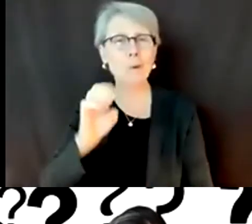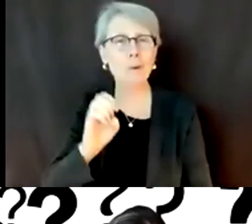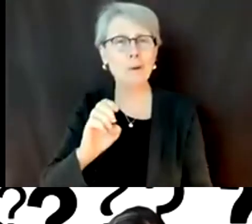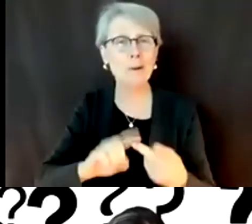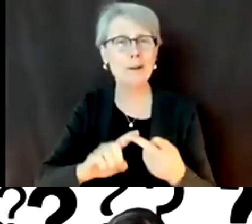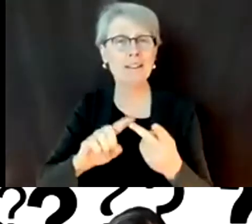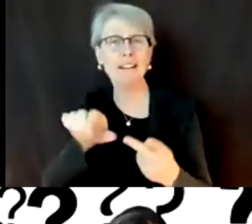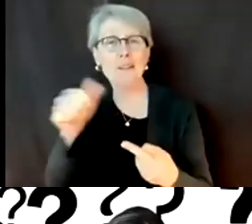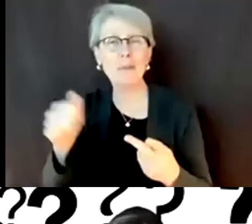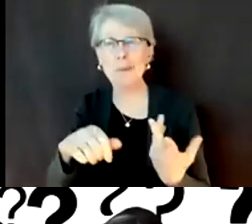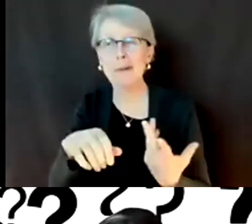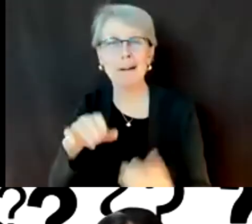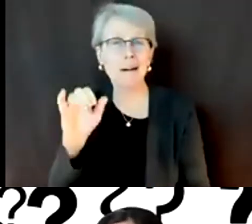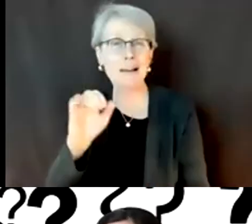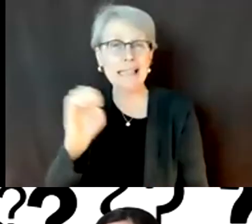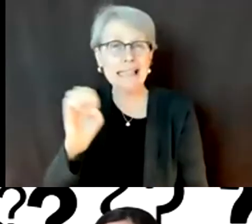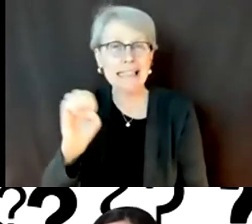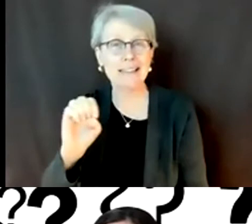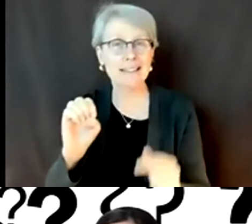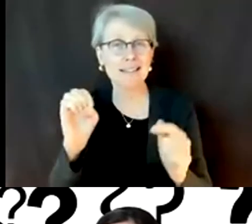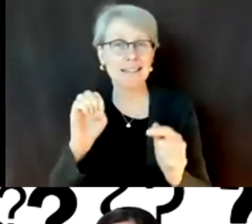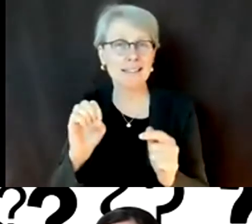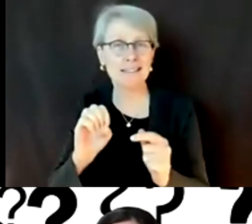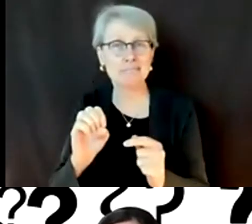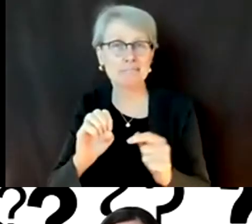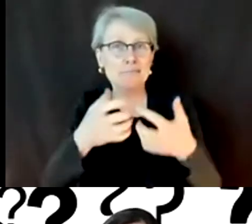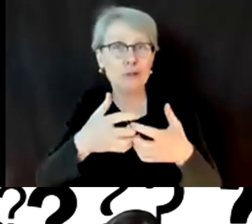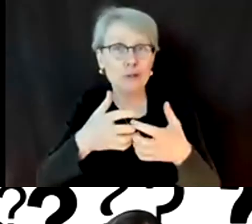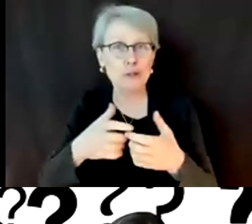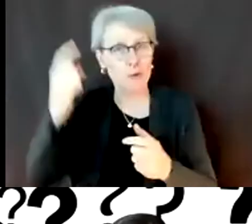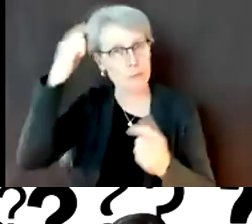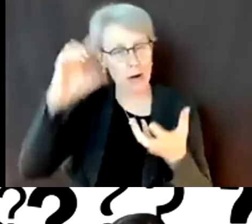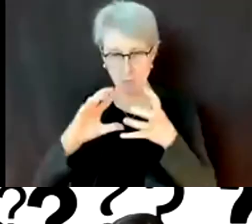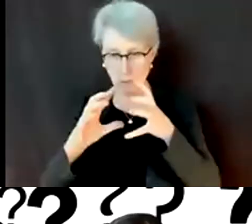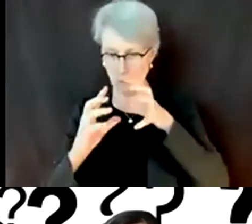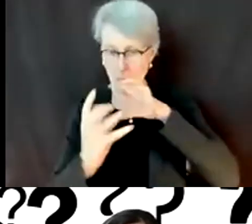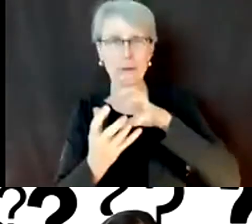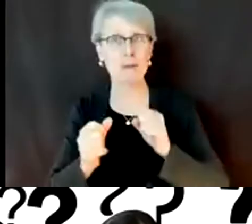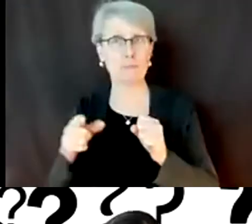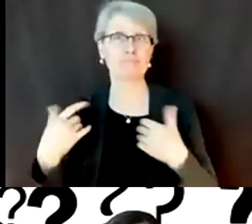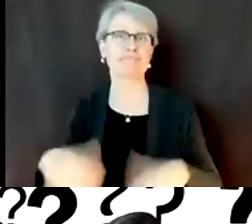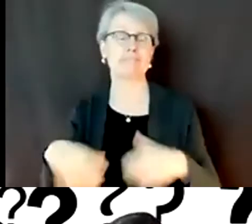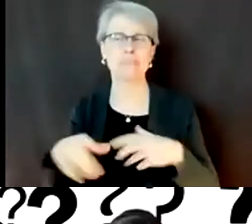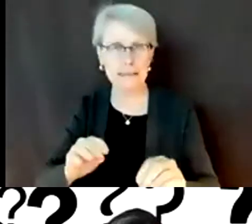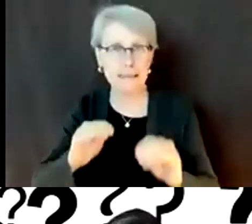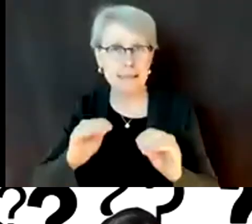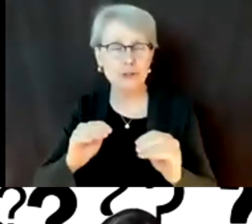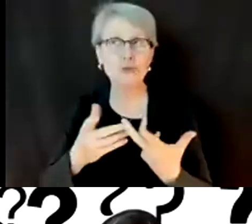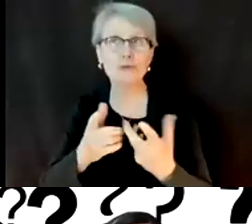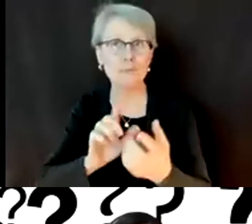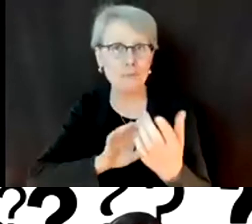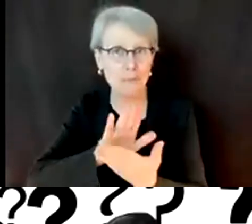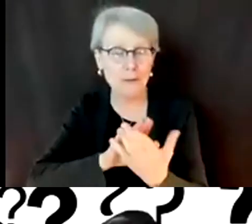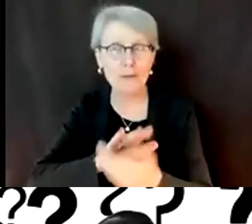and it's a wonderful and scary thing. And so Annelise has done a lot of teaching and mentoring around how to help